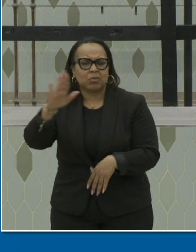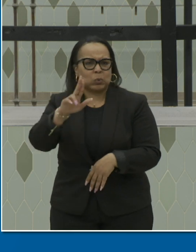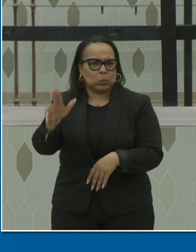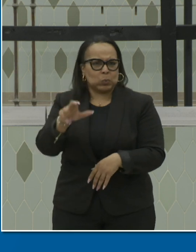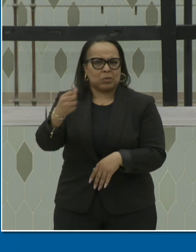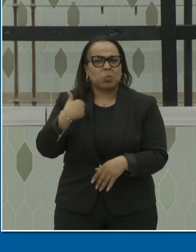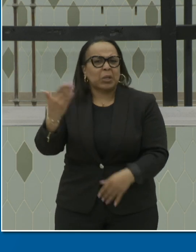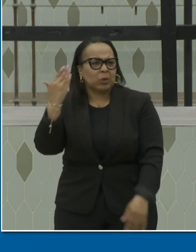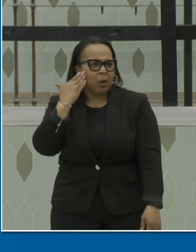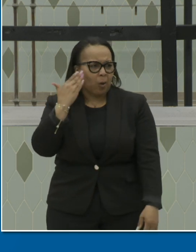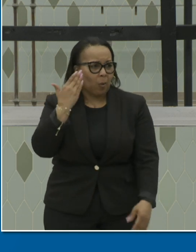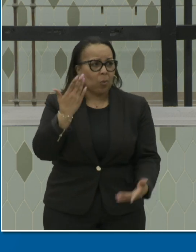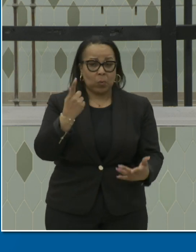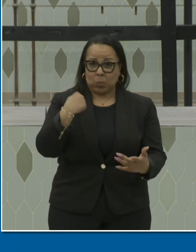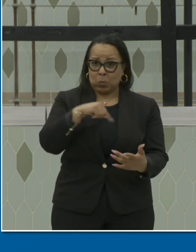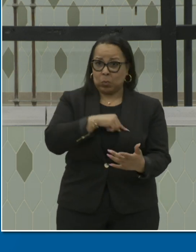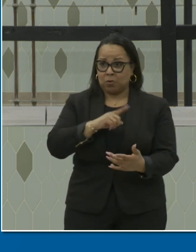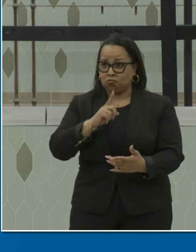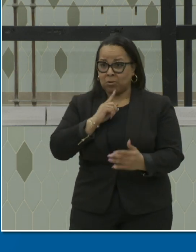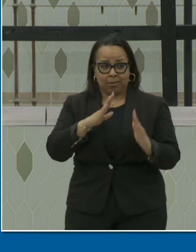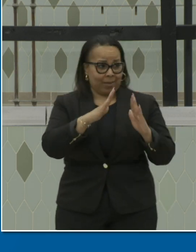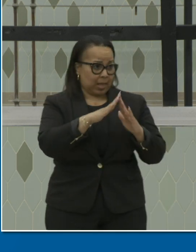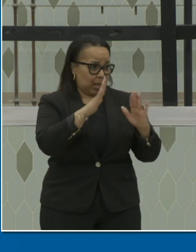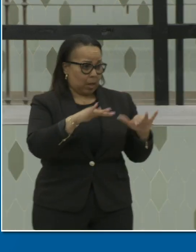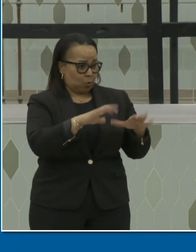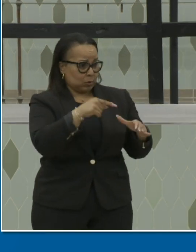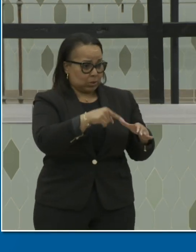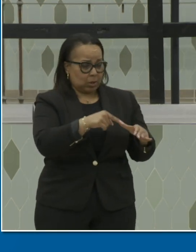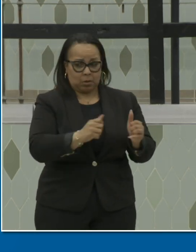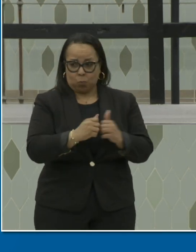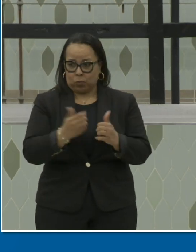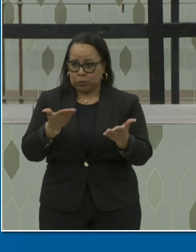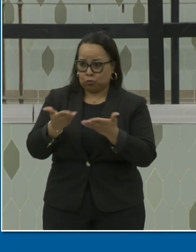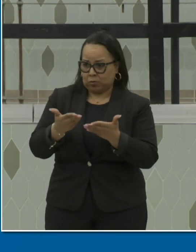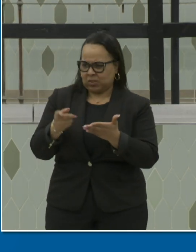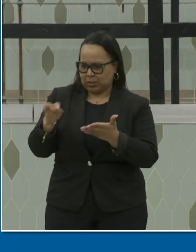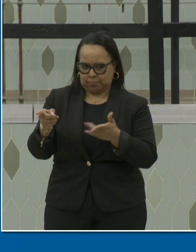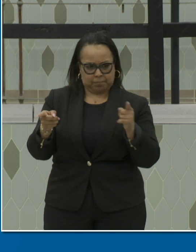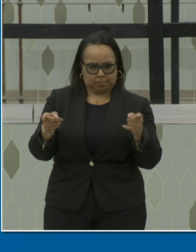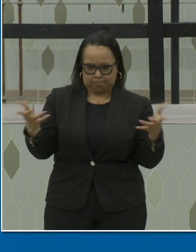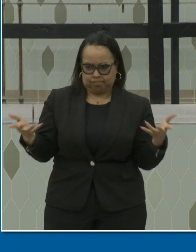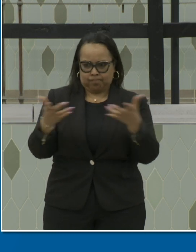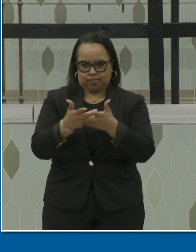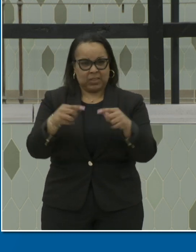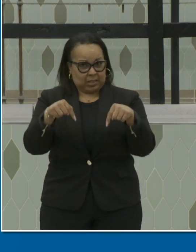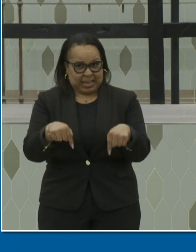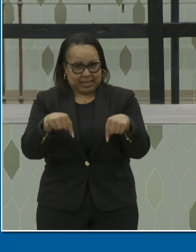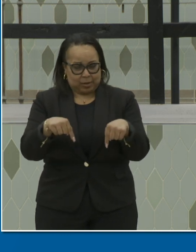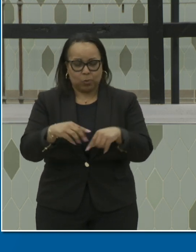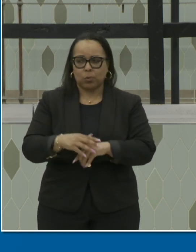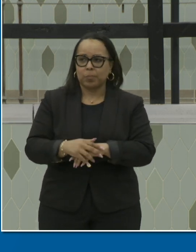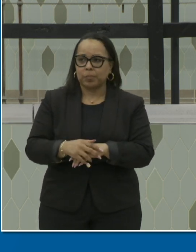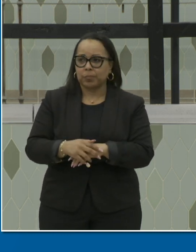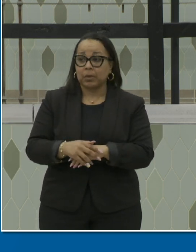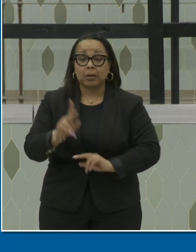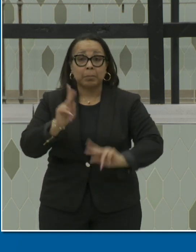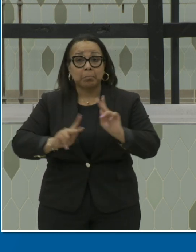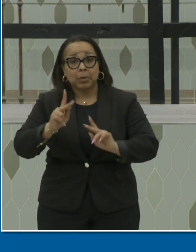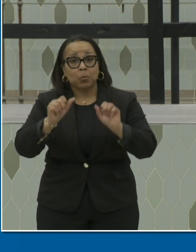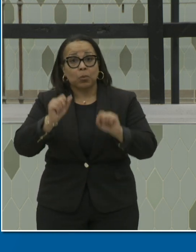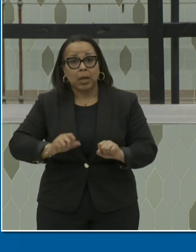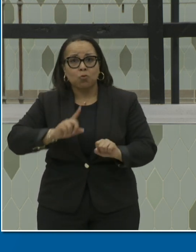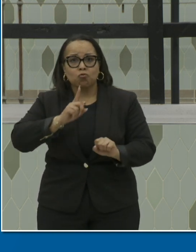know that when we combine housing with services, like here at Lawson House, people